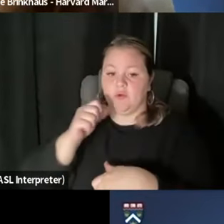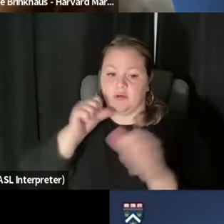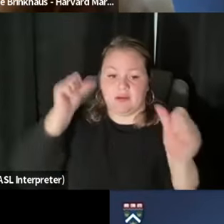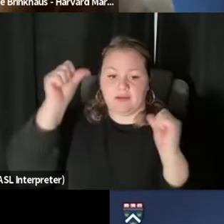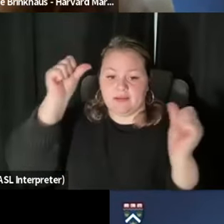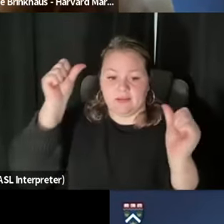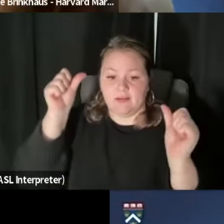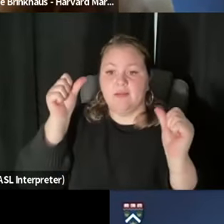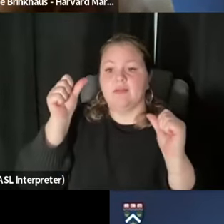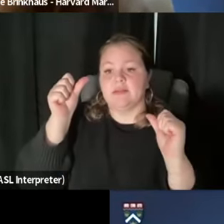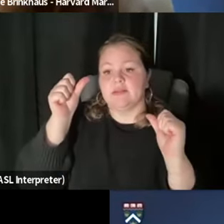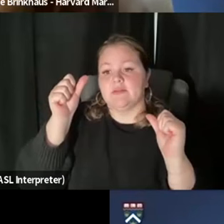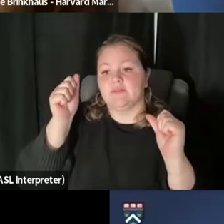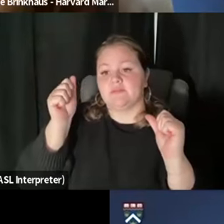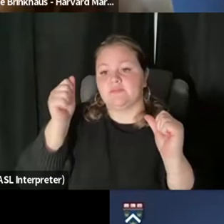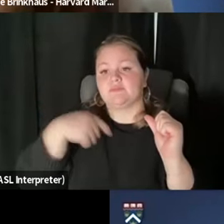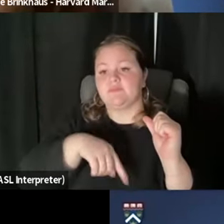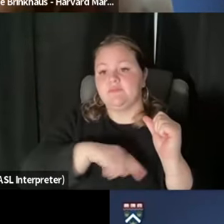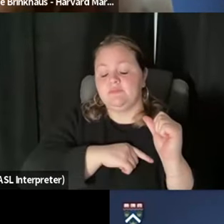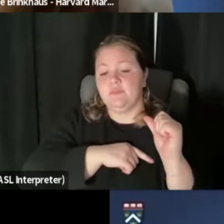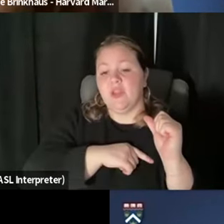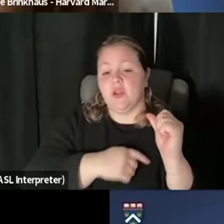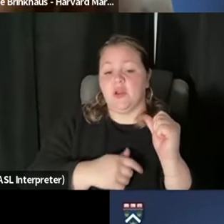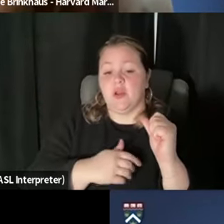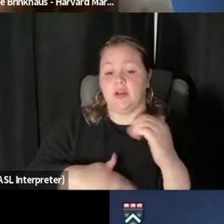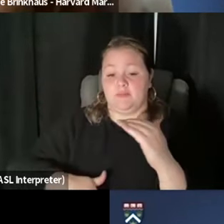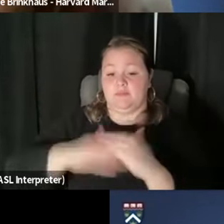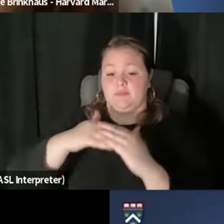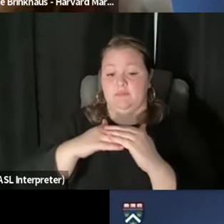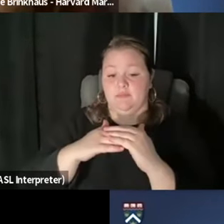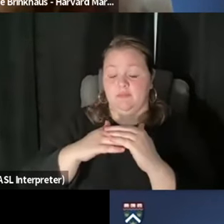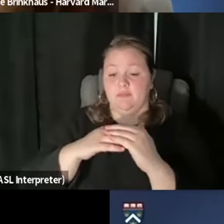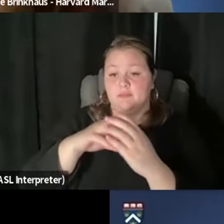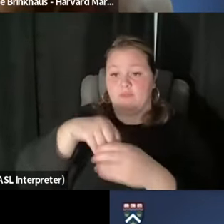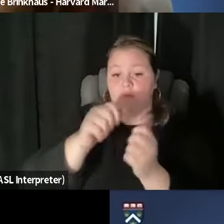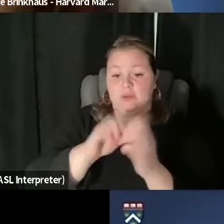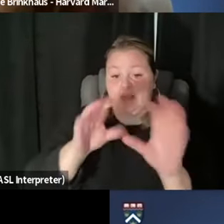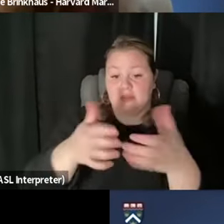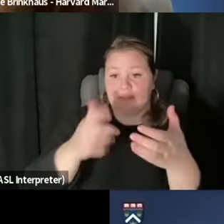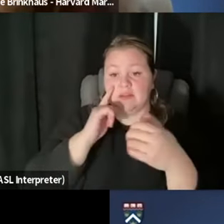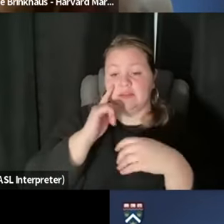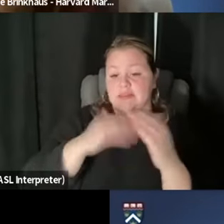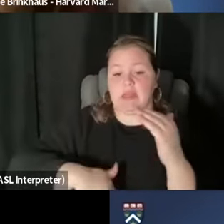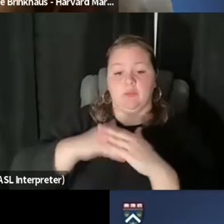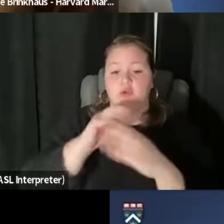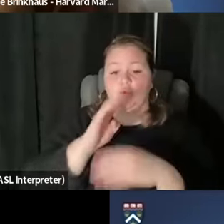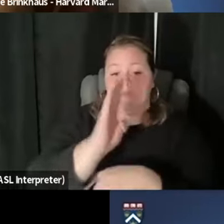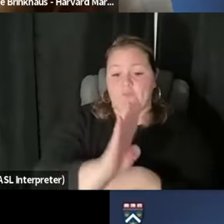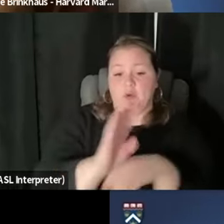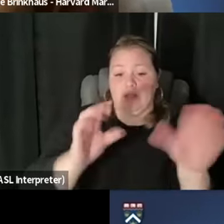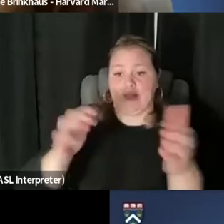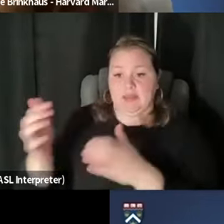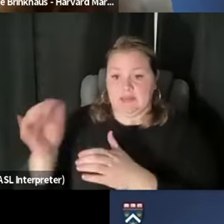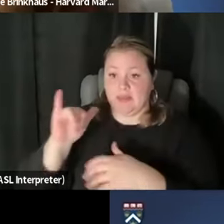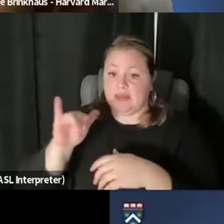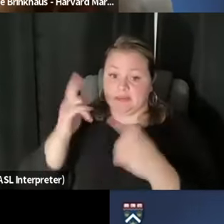lives, the flexibility. Our maximum enrollment is during the fall and spring semesters, 4 courses, 16 credits. That is